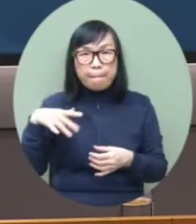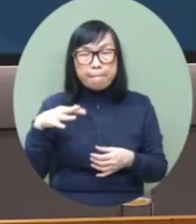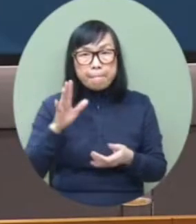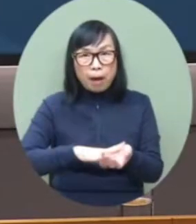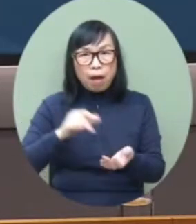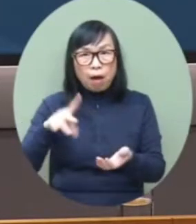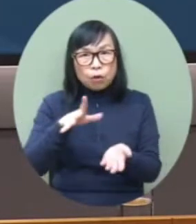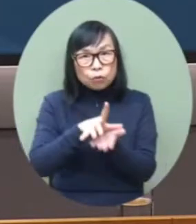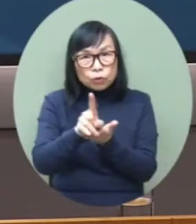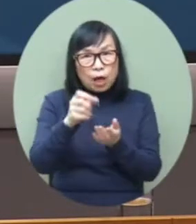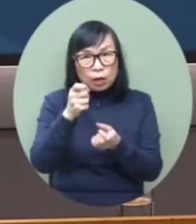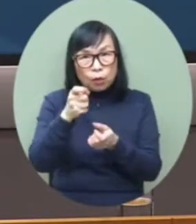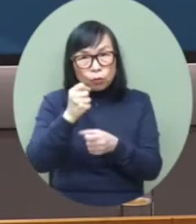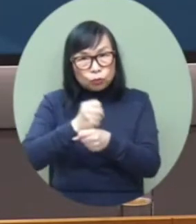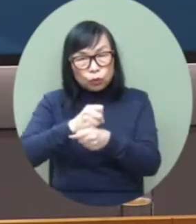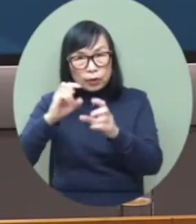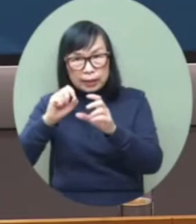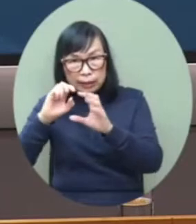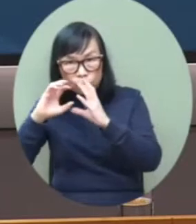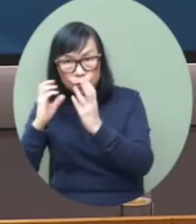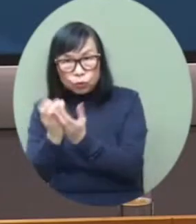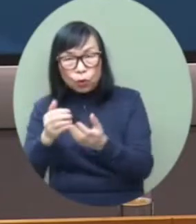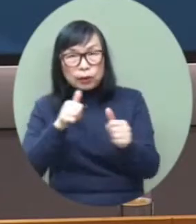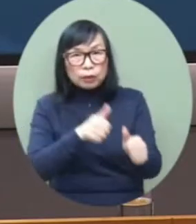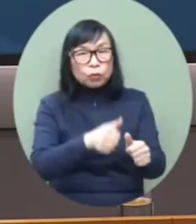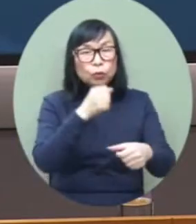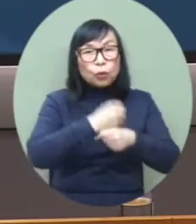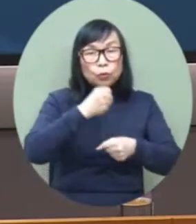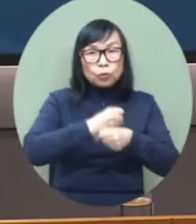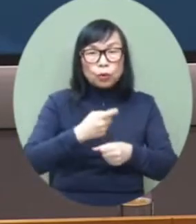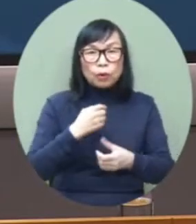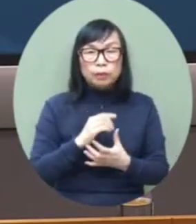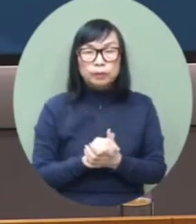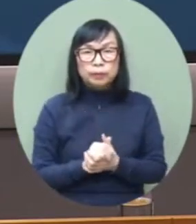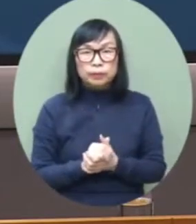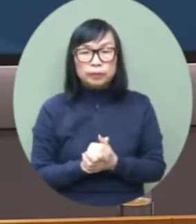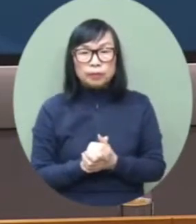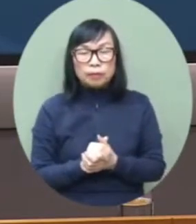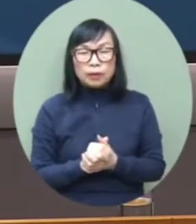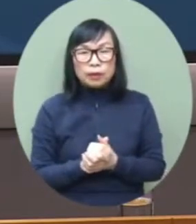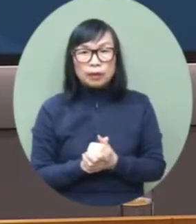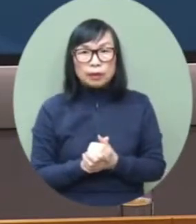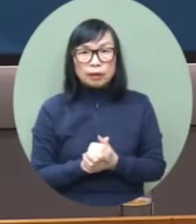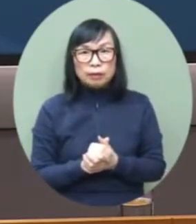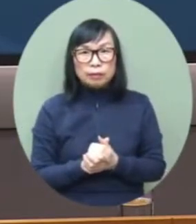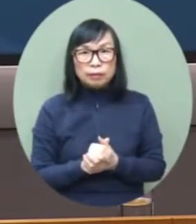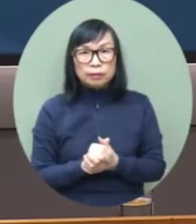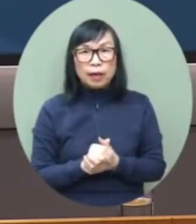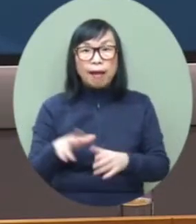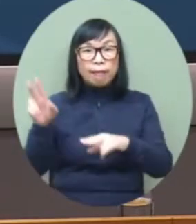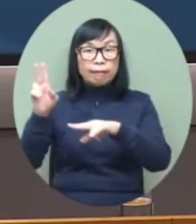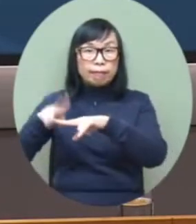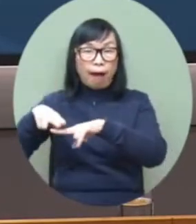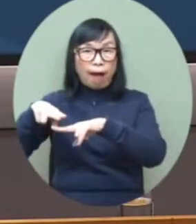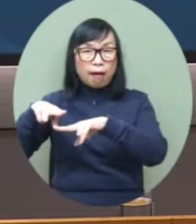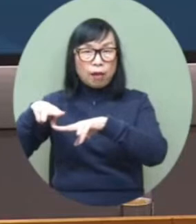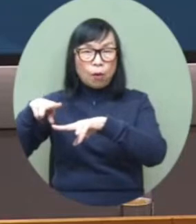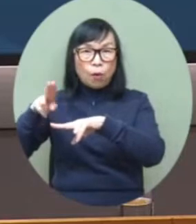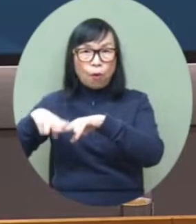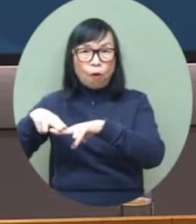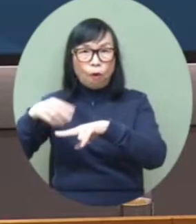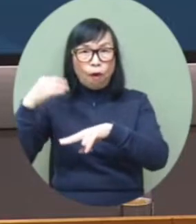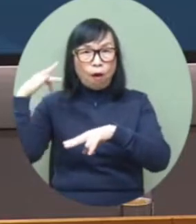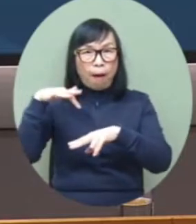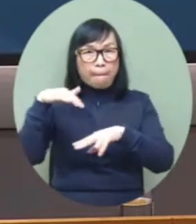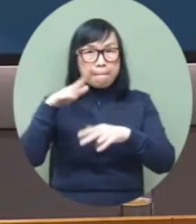Dr. Sophia Chan from Food Environment Hygiene would be following up this work, and these